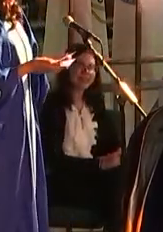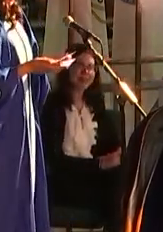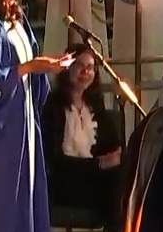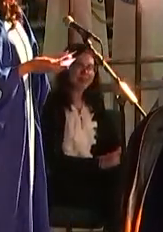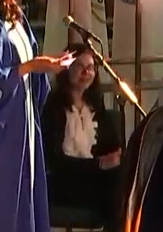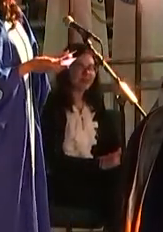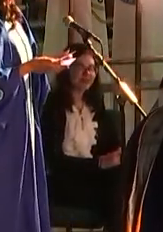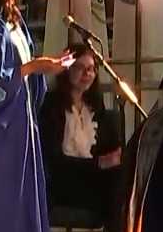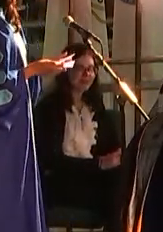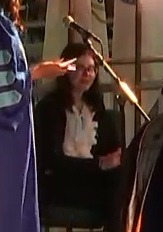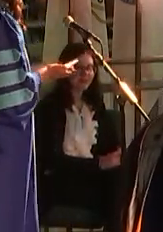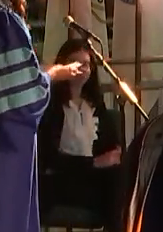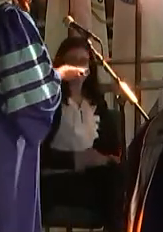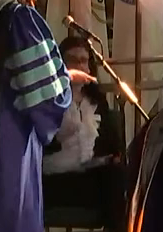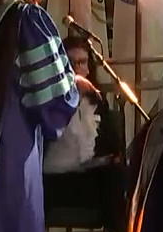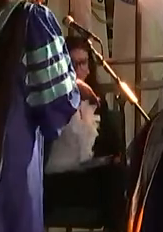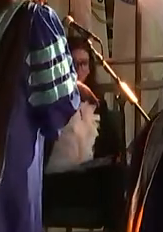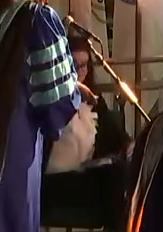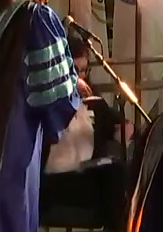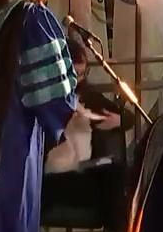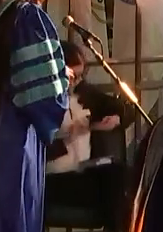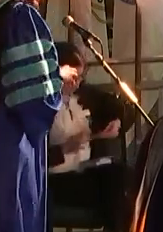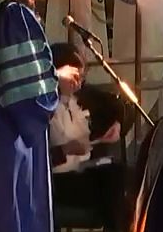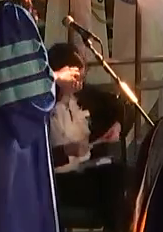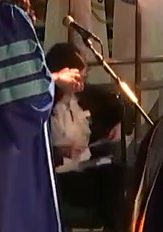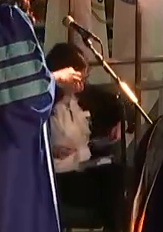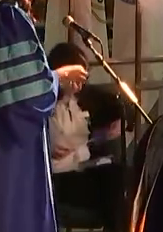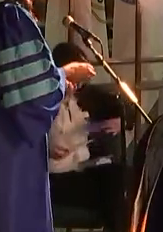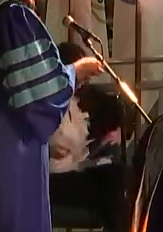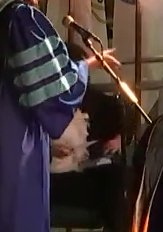Melanie A. Arujo.